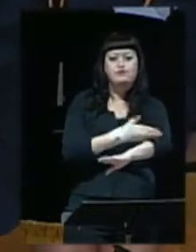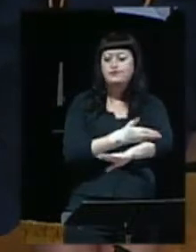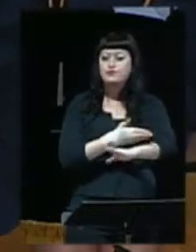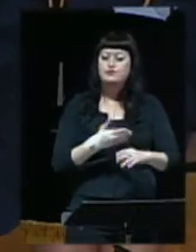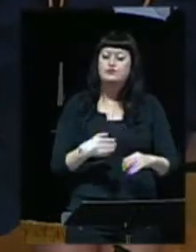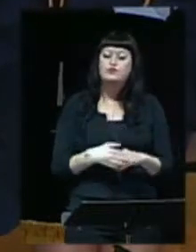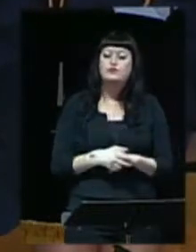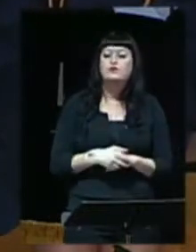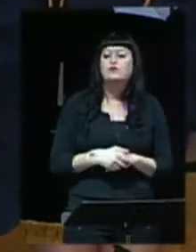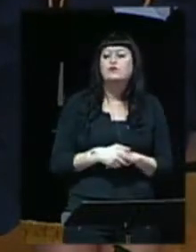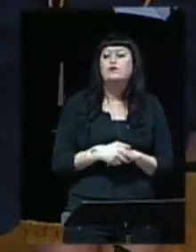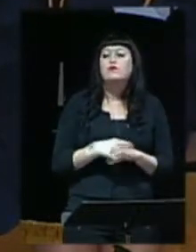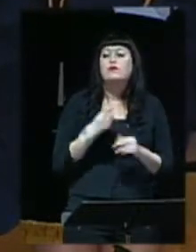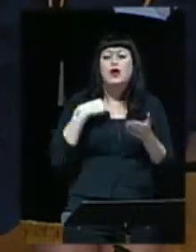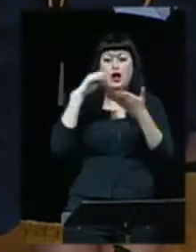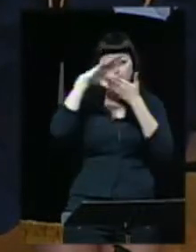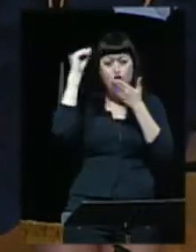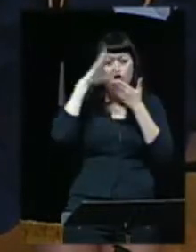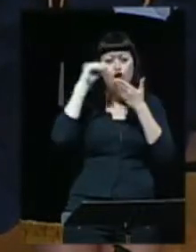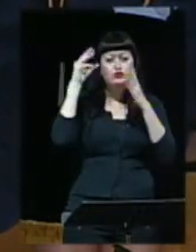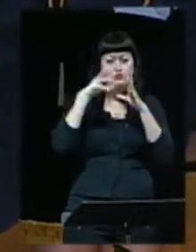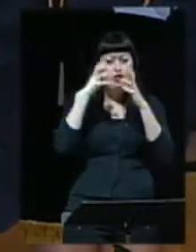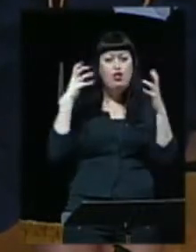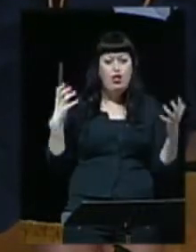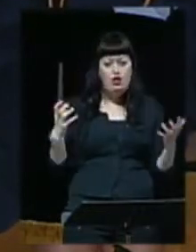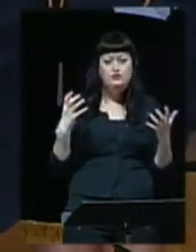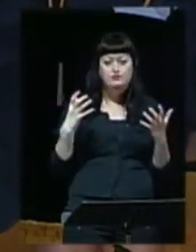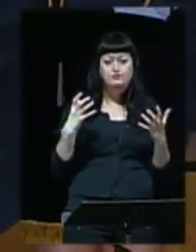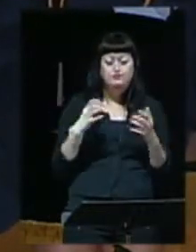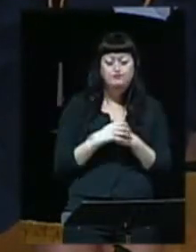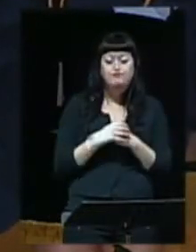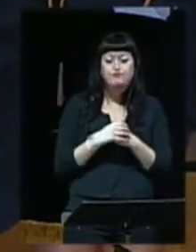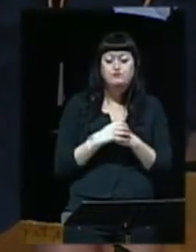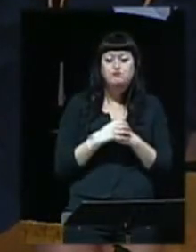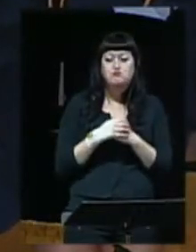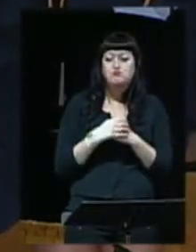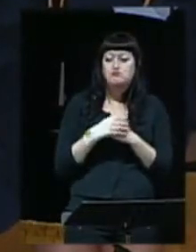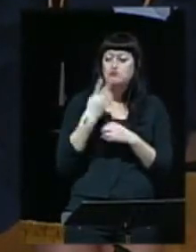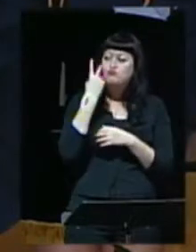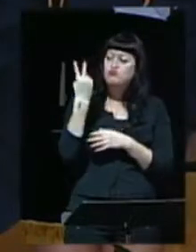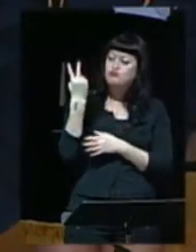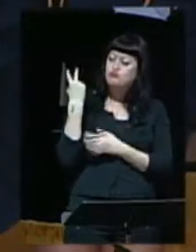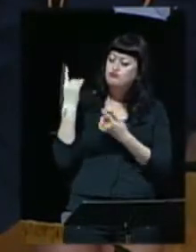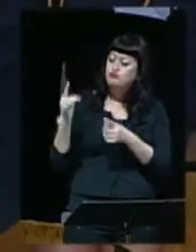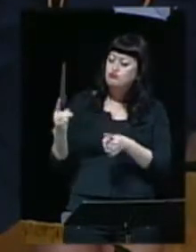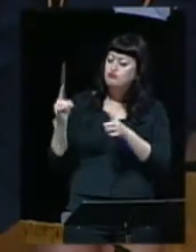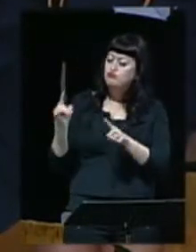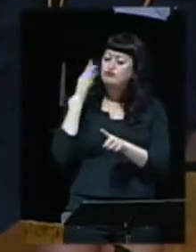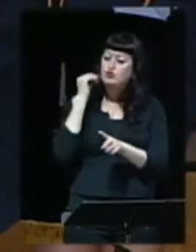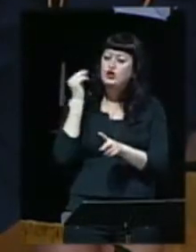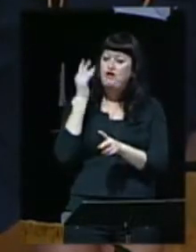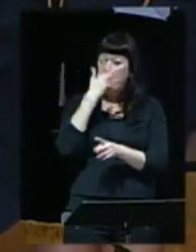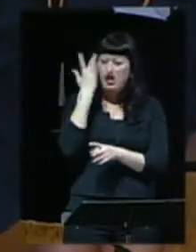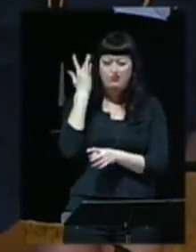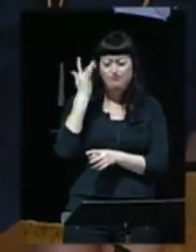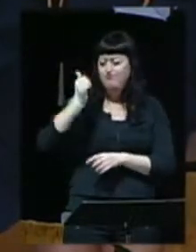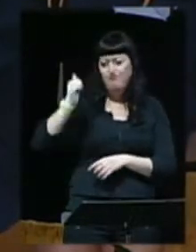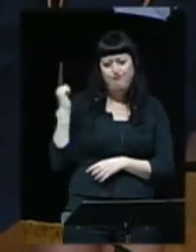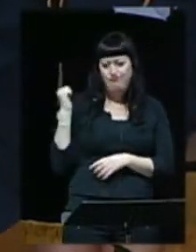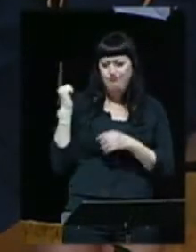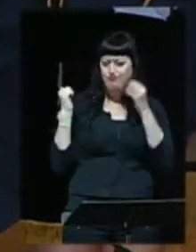many things inside and outside the classroom during my 4 years at North, while making memories that I will never forget, and all the